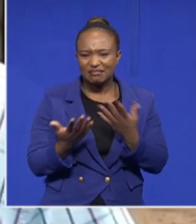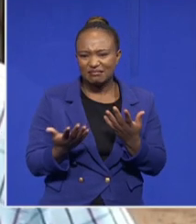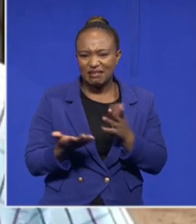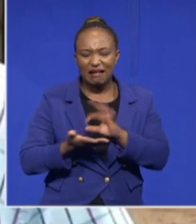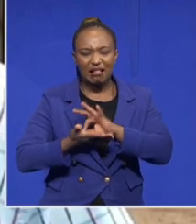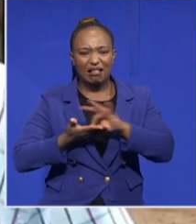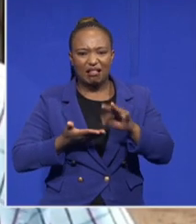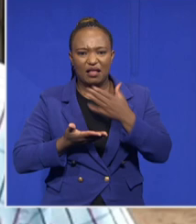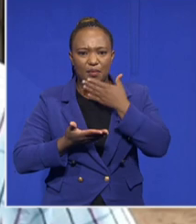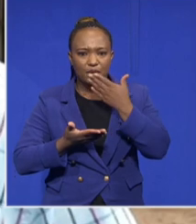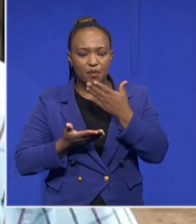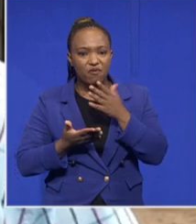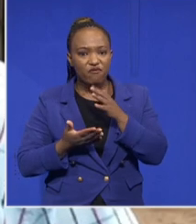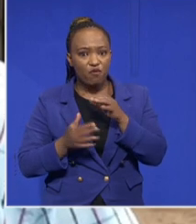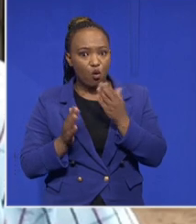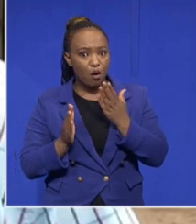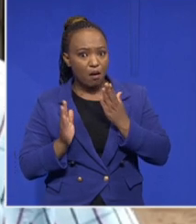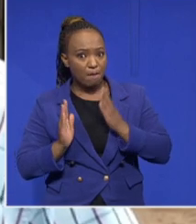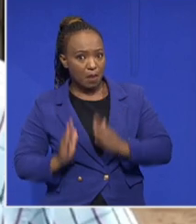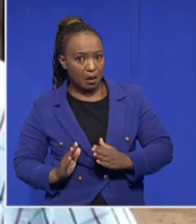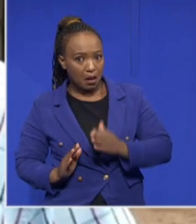It's not for human consumption.